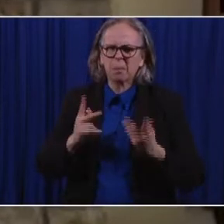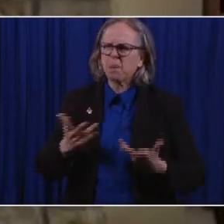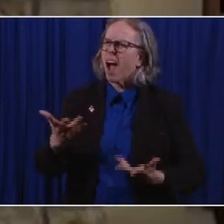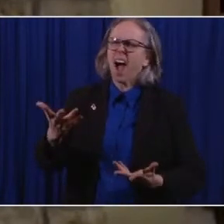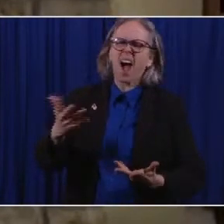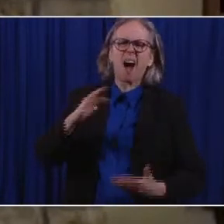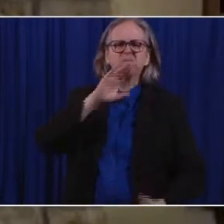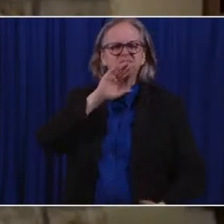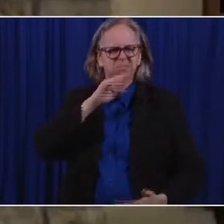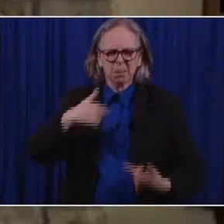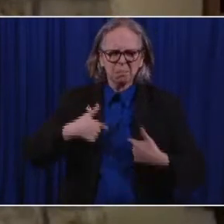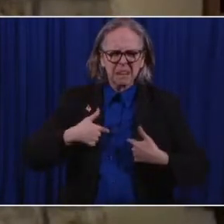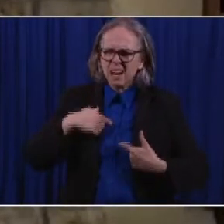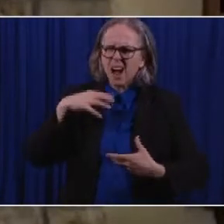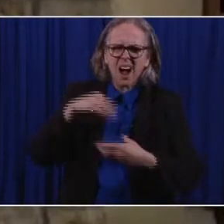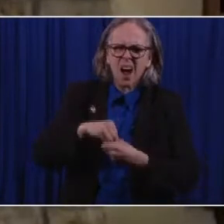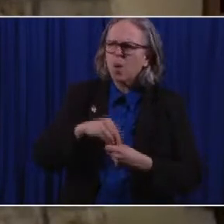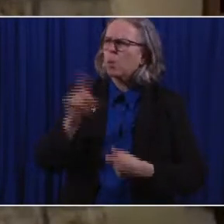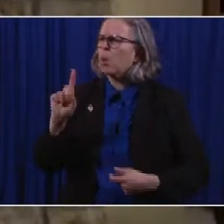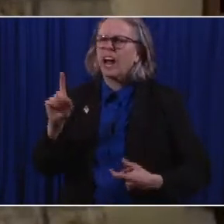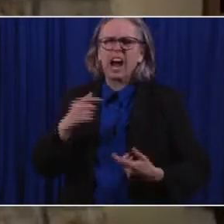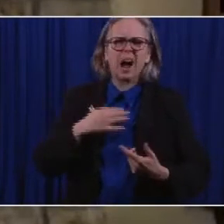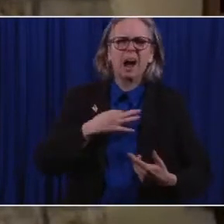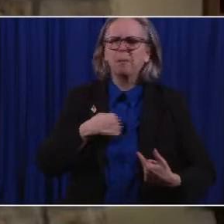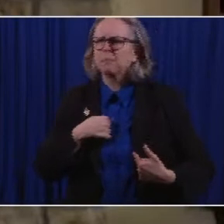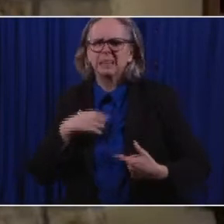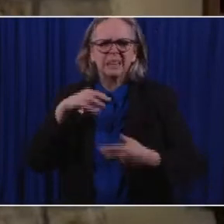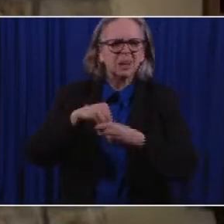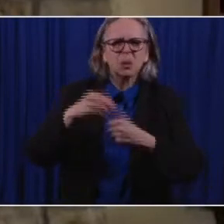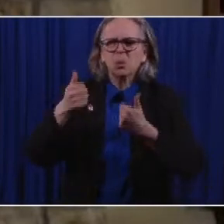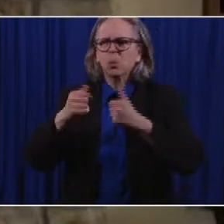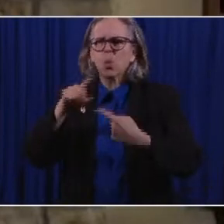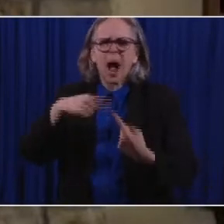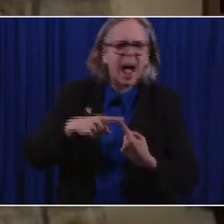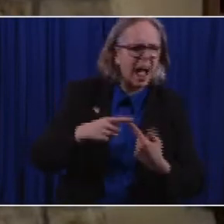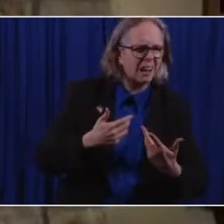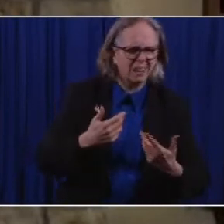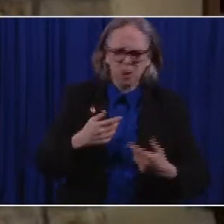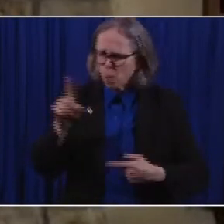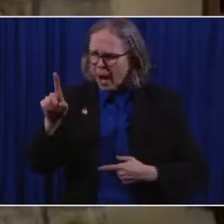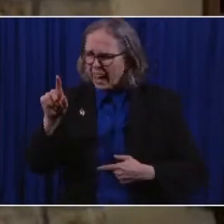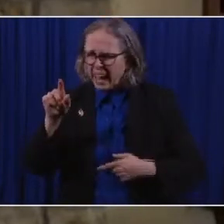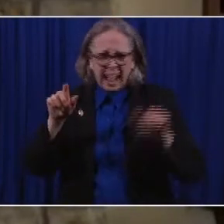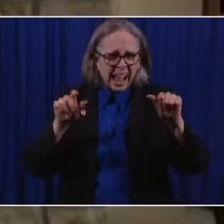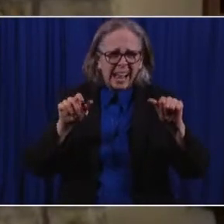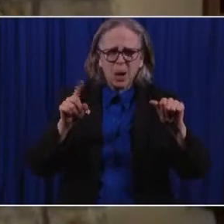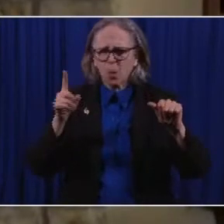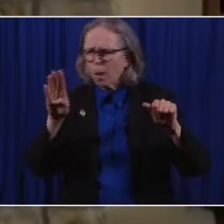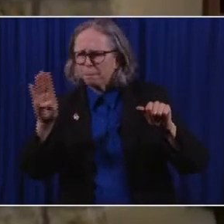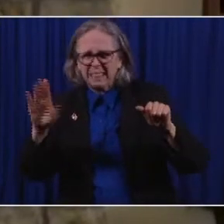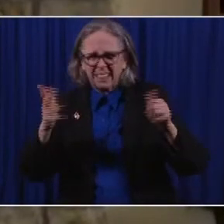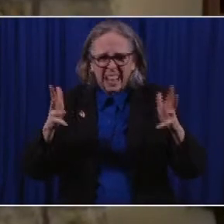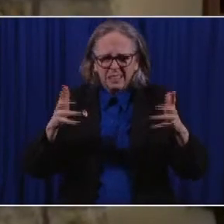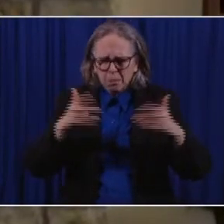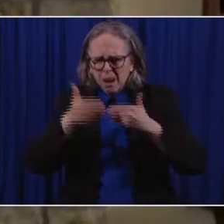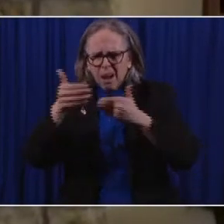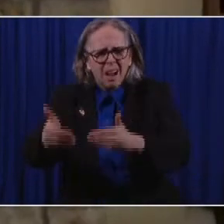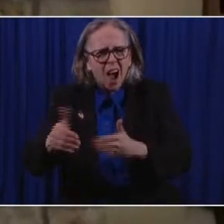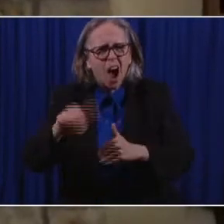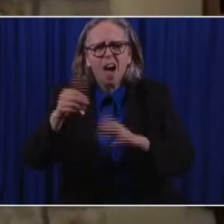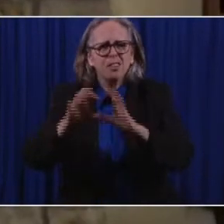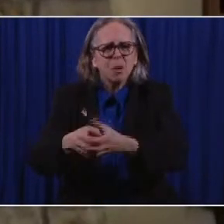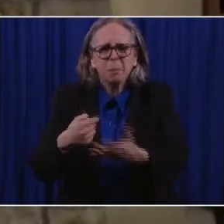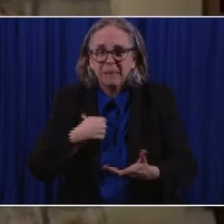the queue? You've only announced 1A and 1B. But again, those two combined are over 3 million